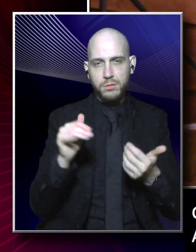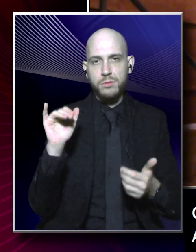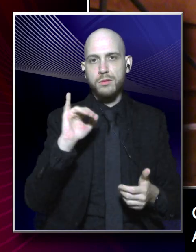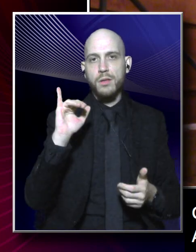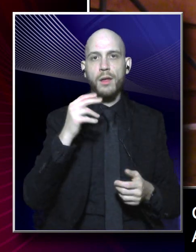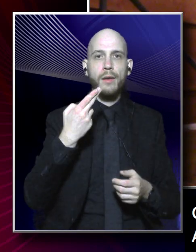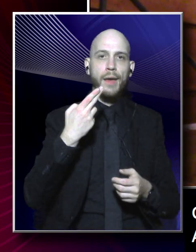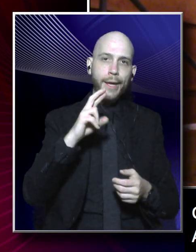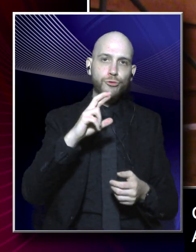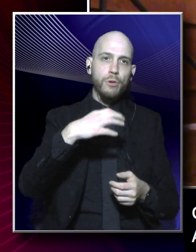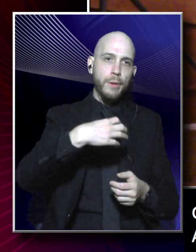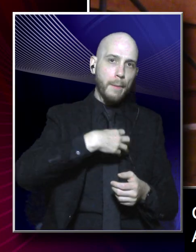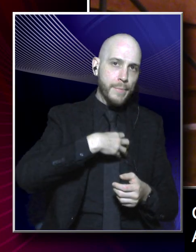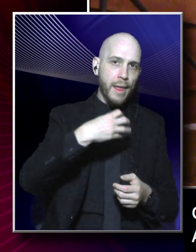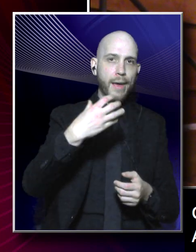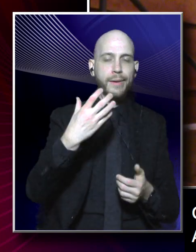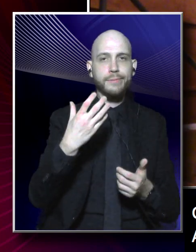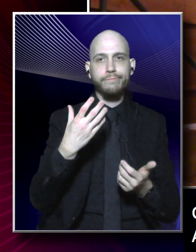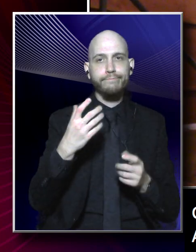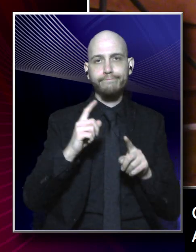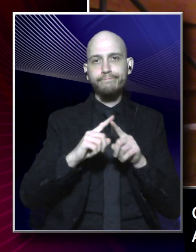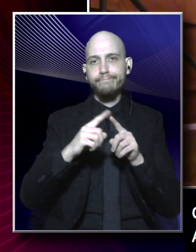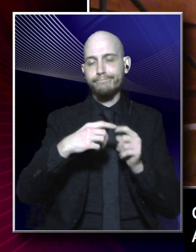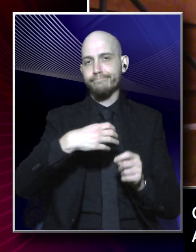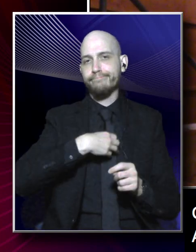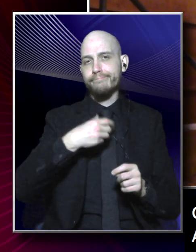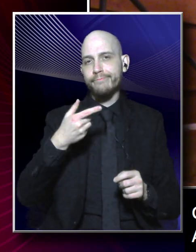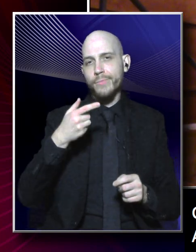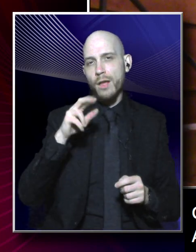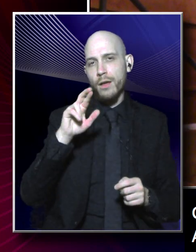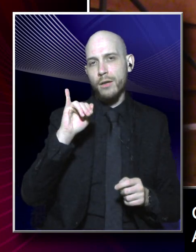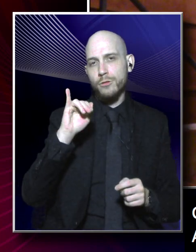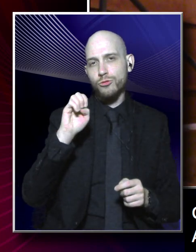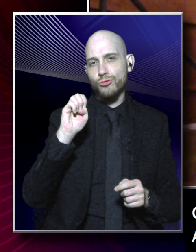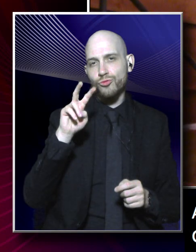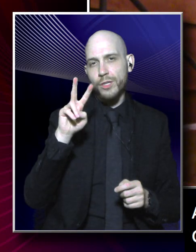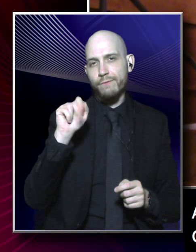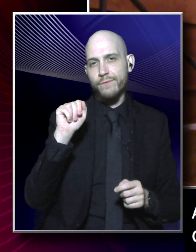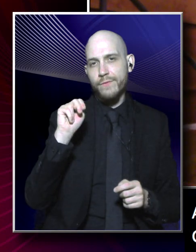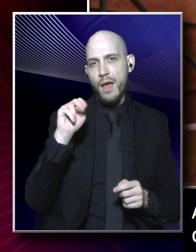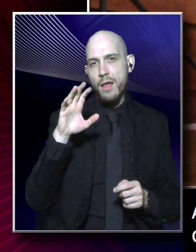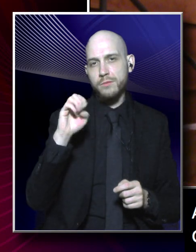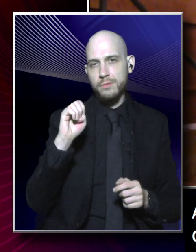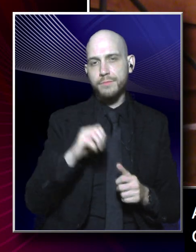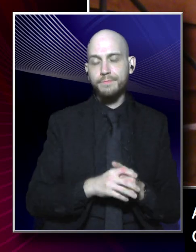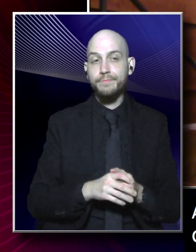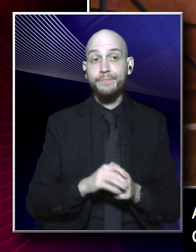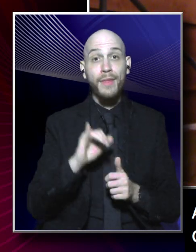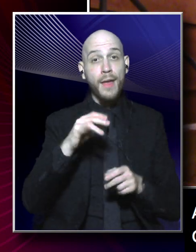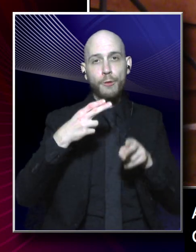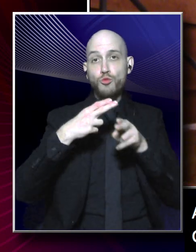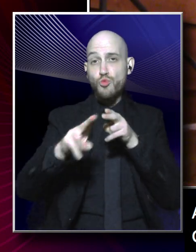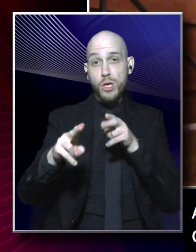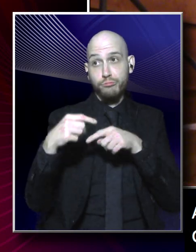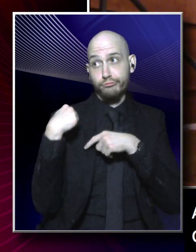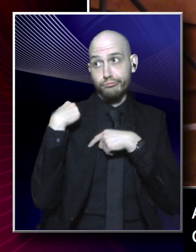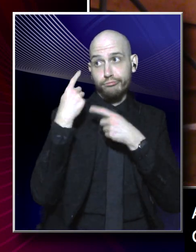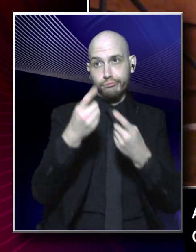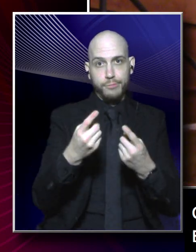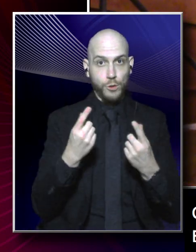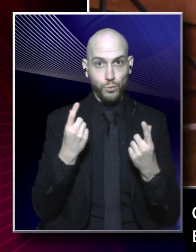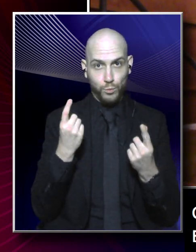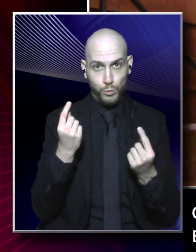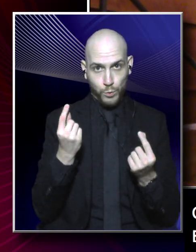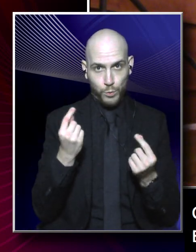complaint, grievance, whatever it may be. So that's just a quick description of what I've done, what I hope to be doing. There are many things